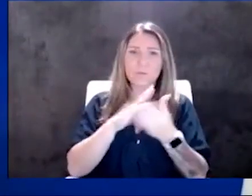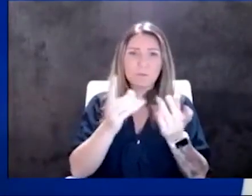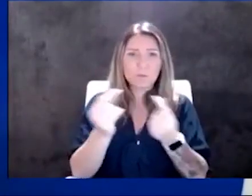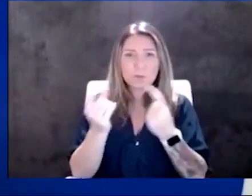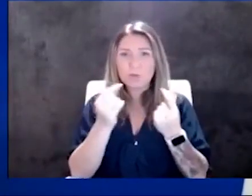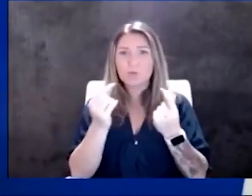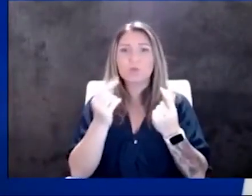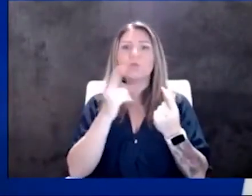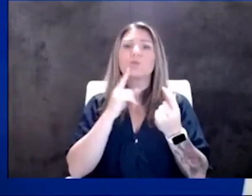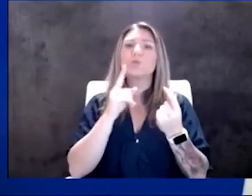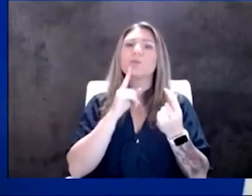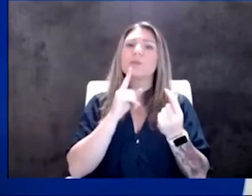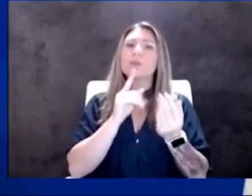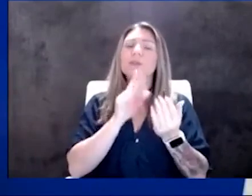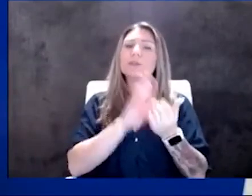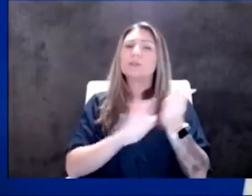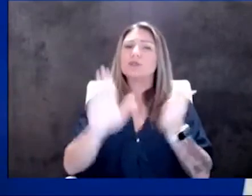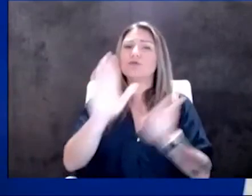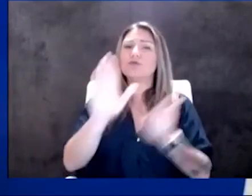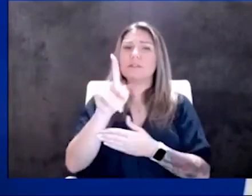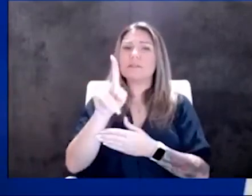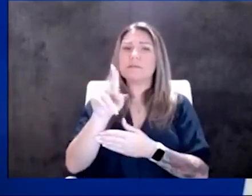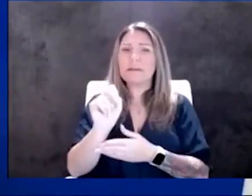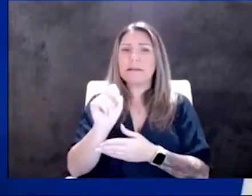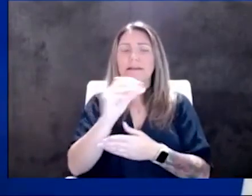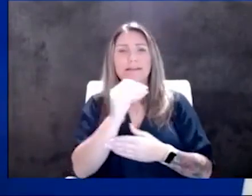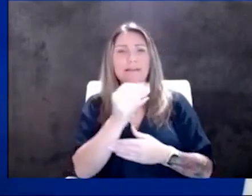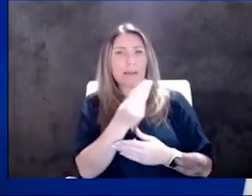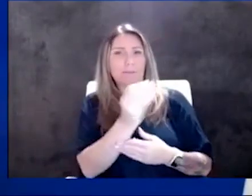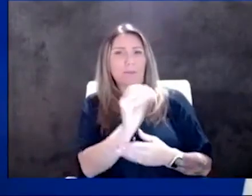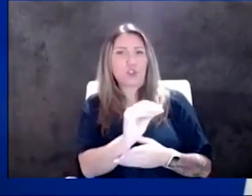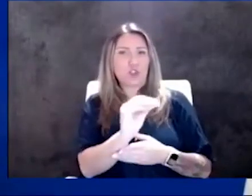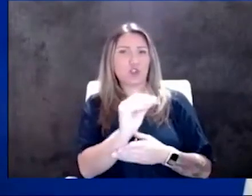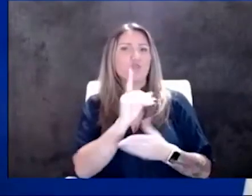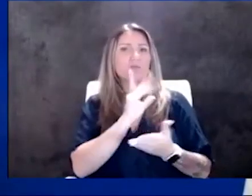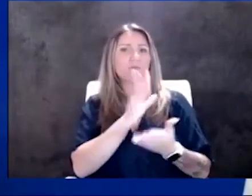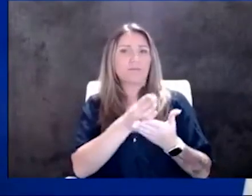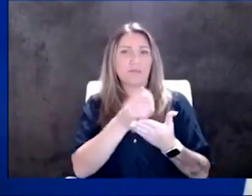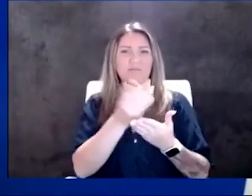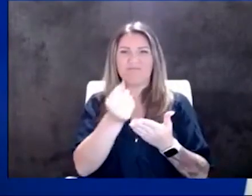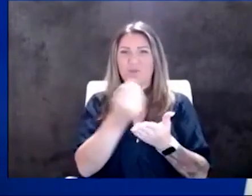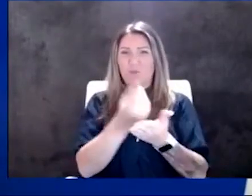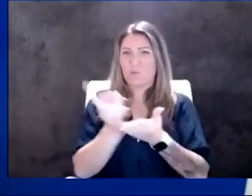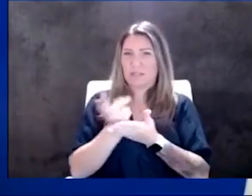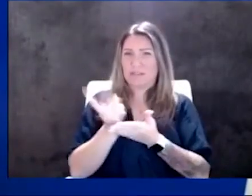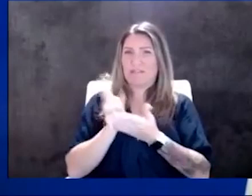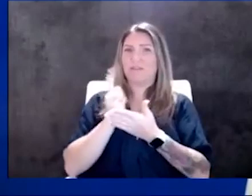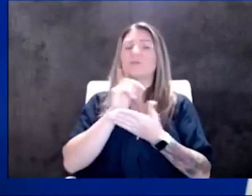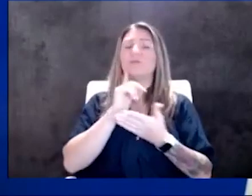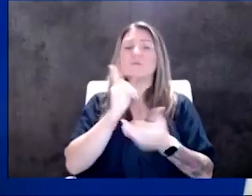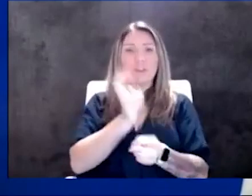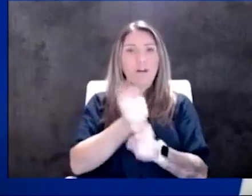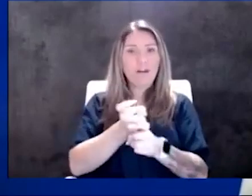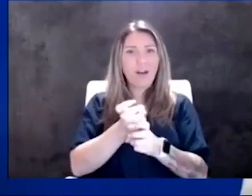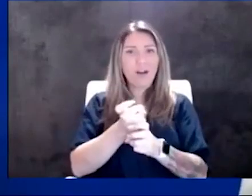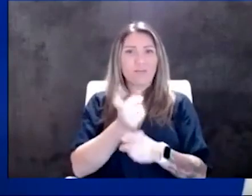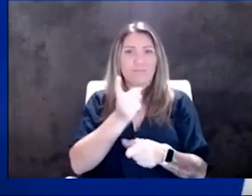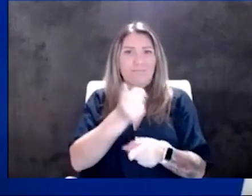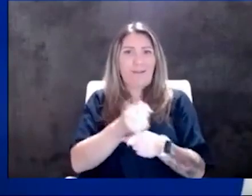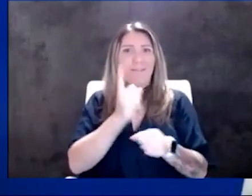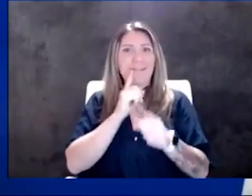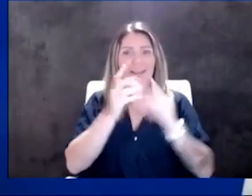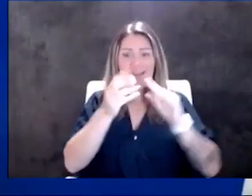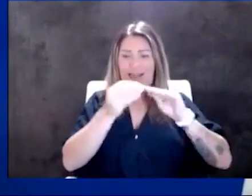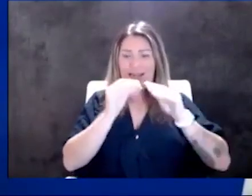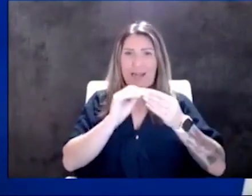their mask mandate. Mizzou did a few weeks ago. And I think it's hard, right? As numbers fall, do people still want to